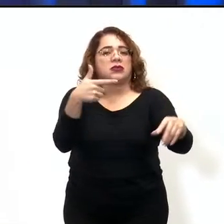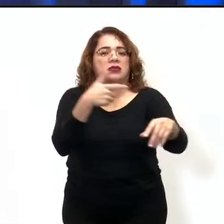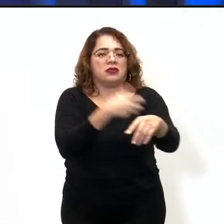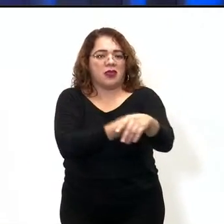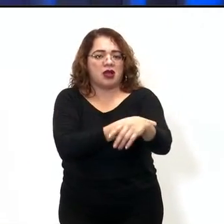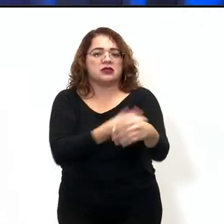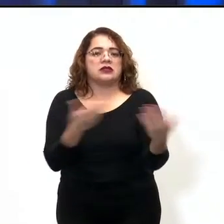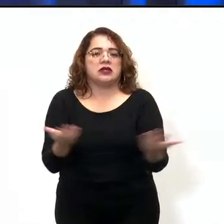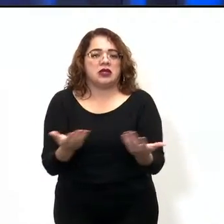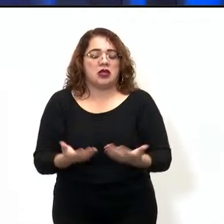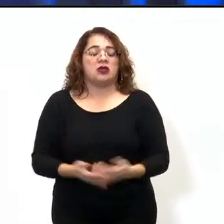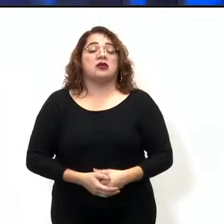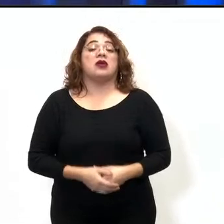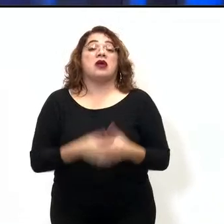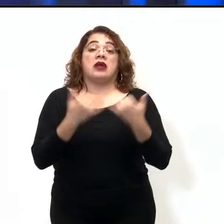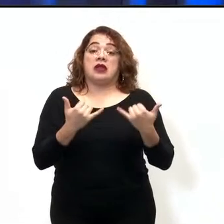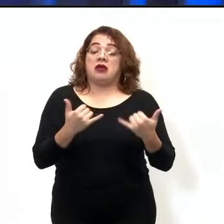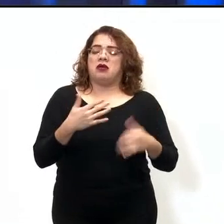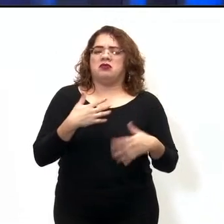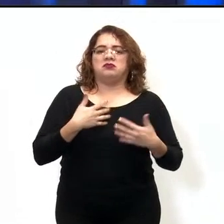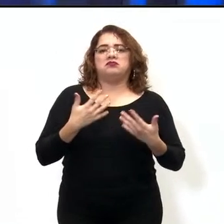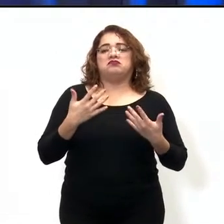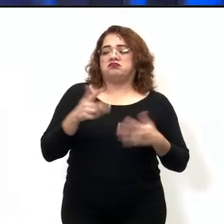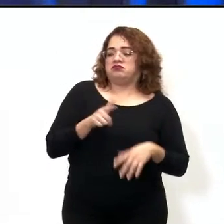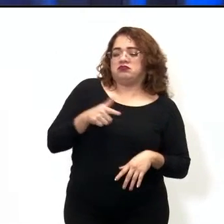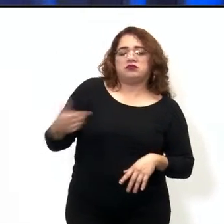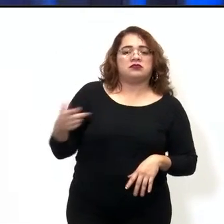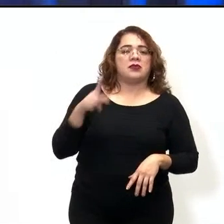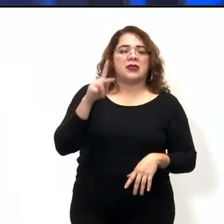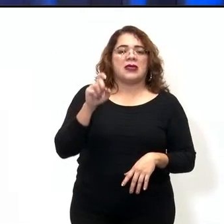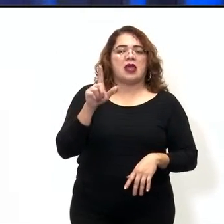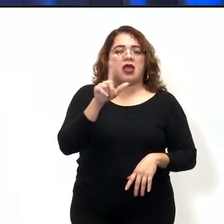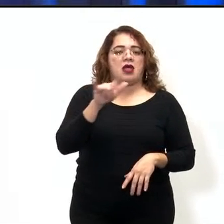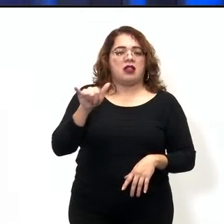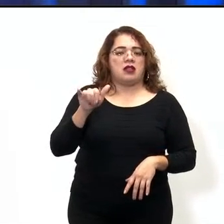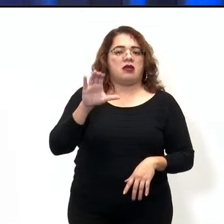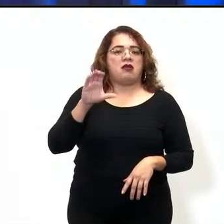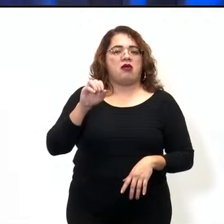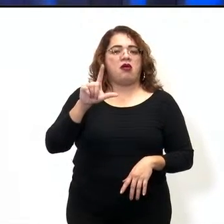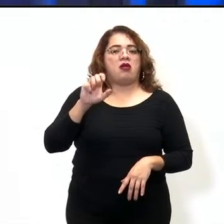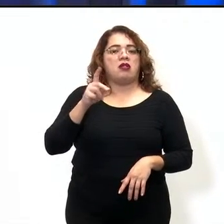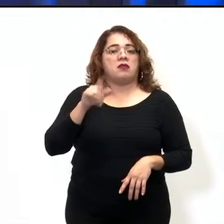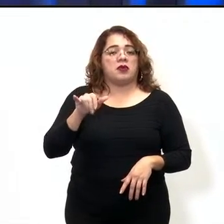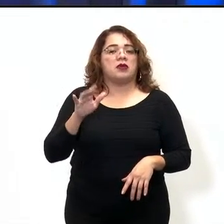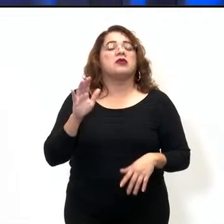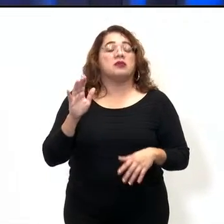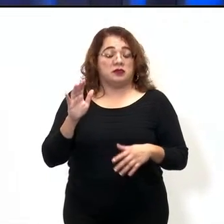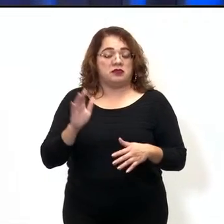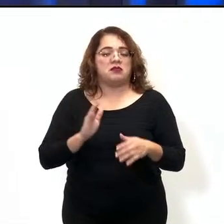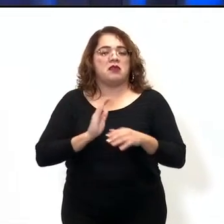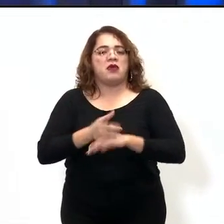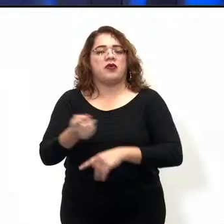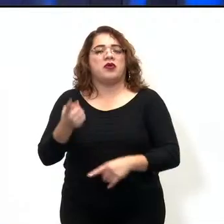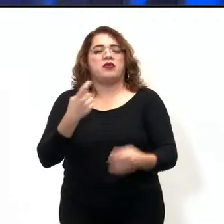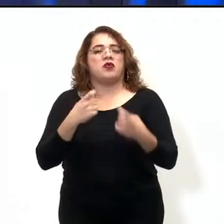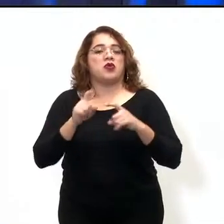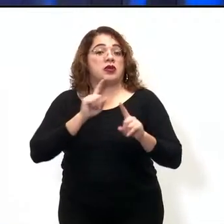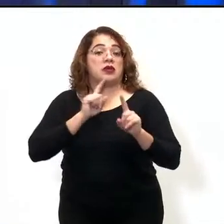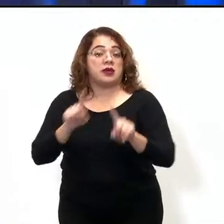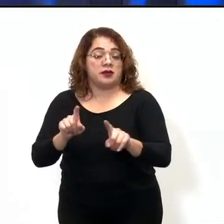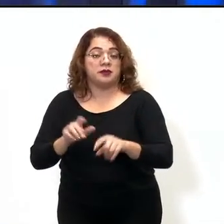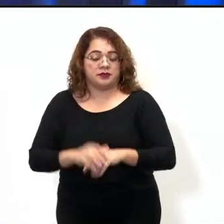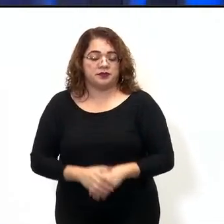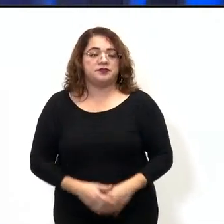Kelly Colopy, who's also going to give an update, and then we'll also answer some questions. Thank you. Thank you, Mayor. Go ahead, Kelly.